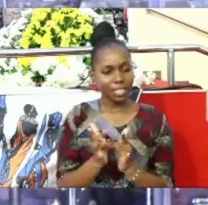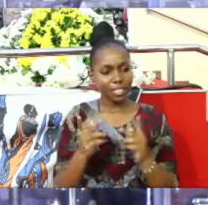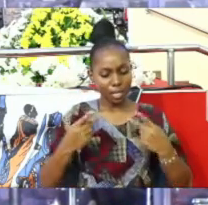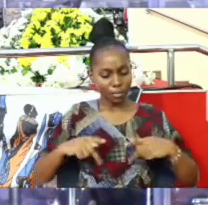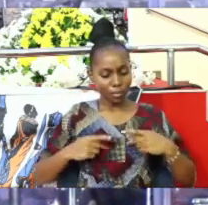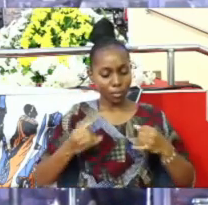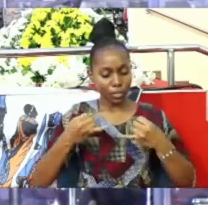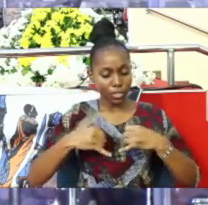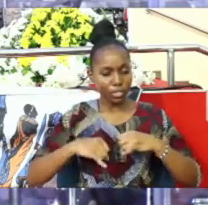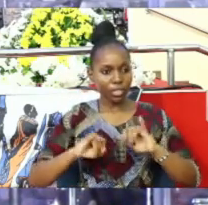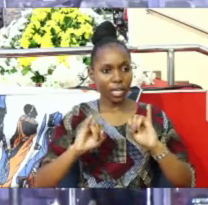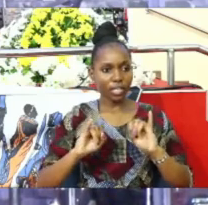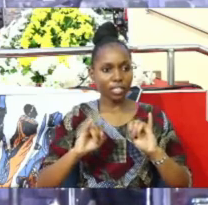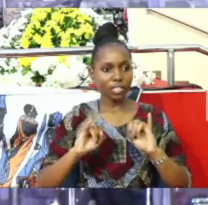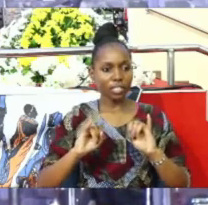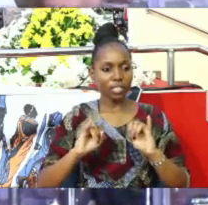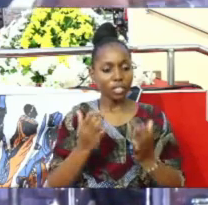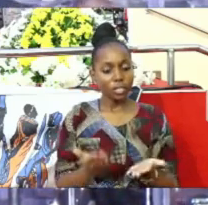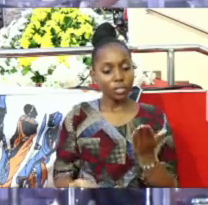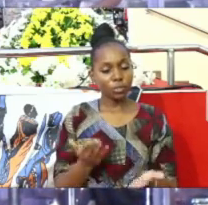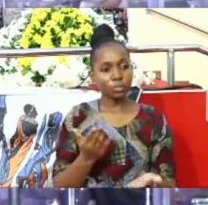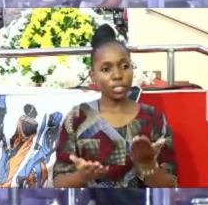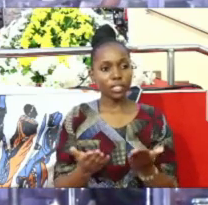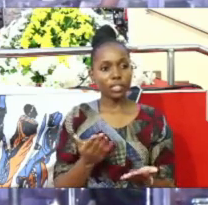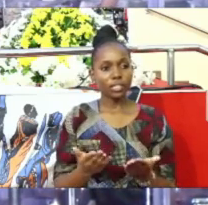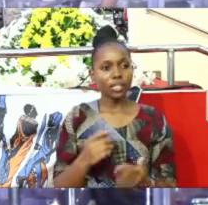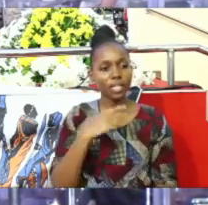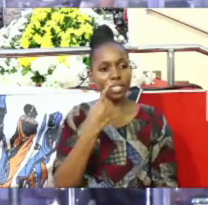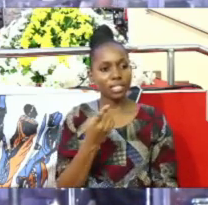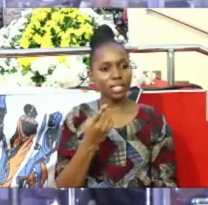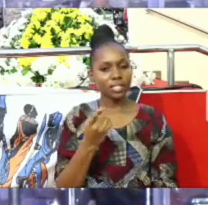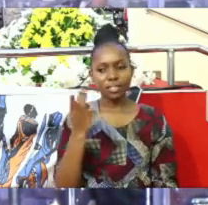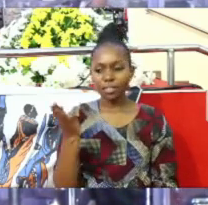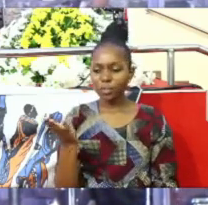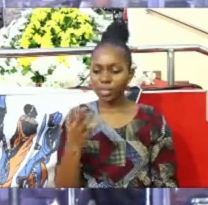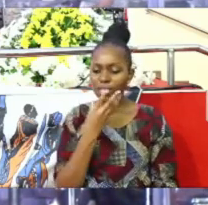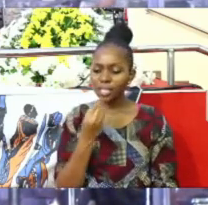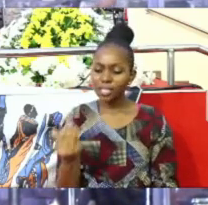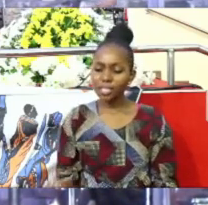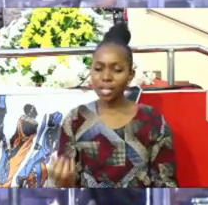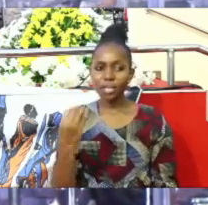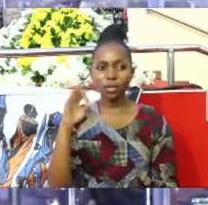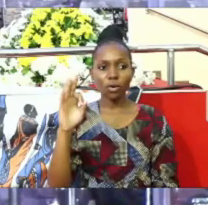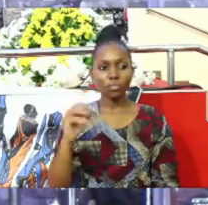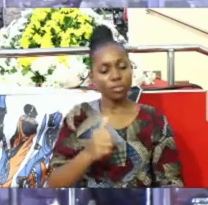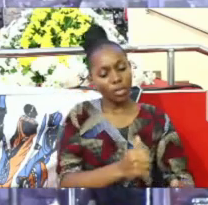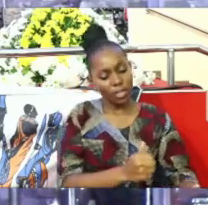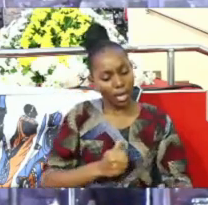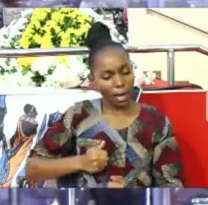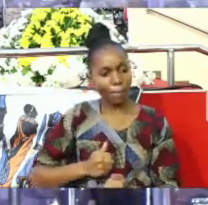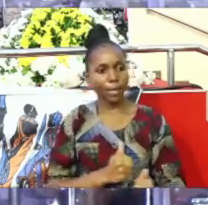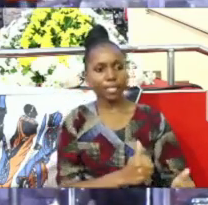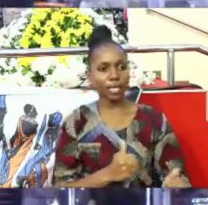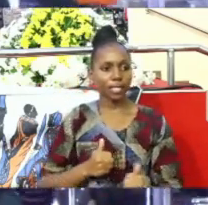walijaribu kumpima. They said this is the son of the carpenter Joseph. Wakasema huyu tu ni mwana wa yule mtengeneza mbao. Not until